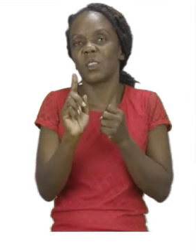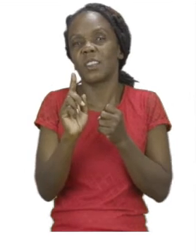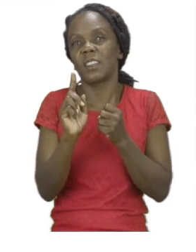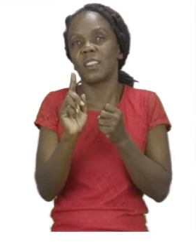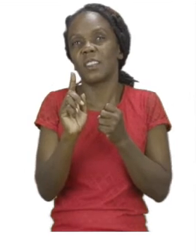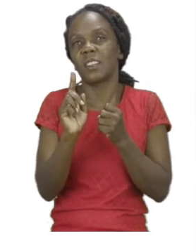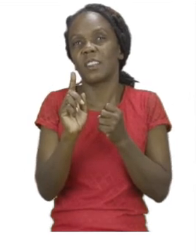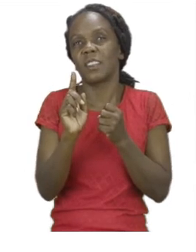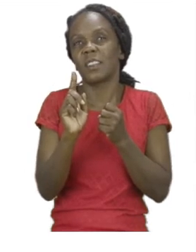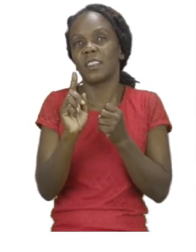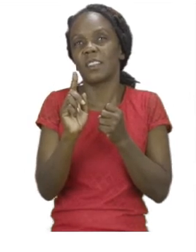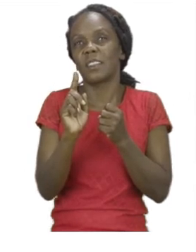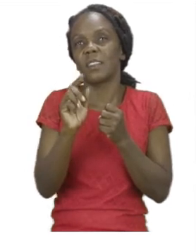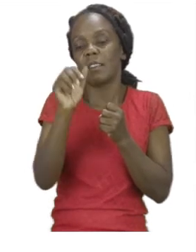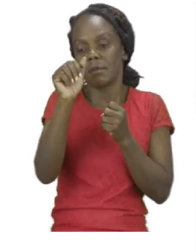Titus.